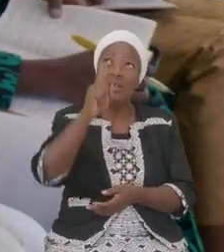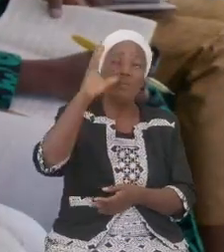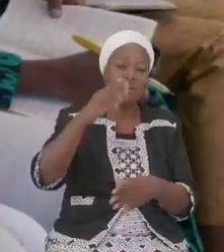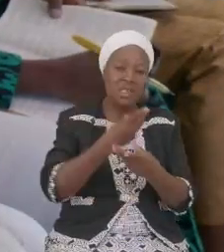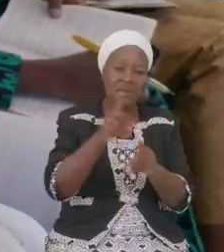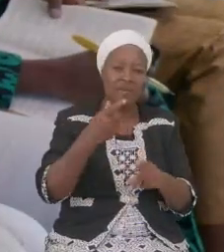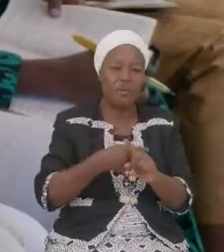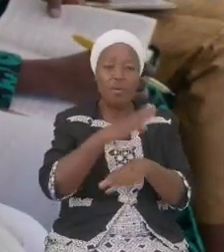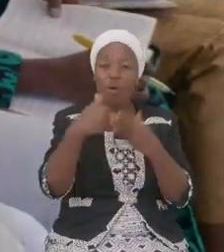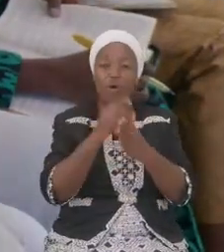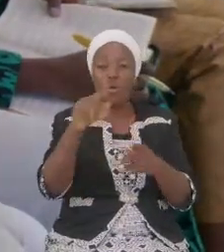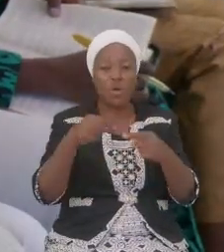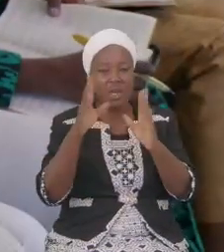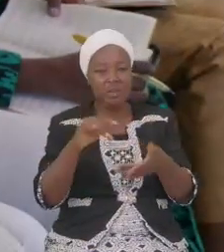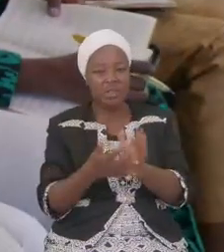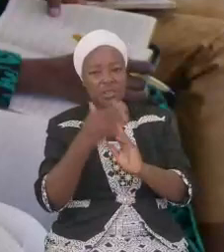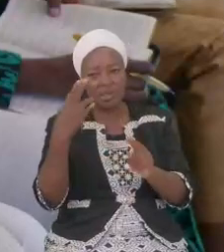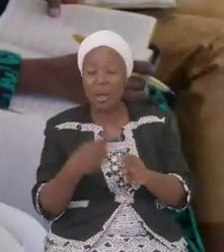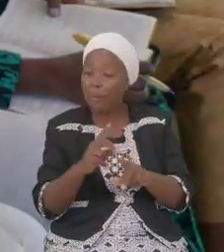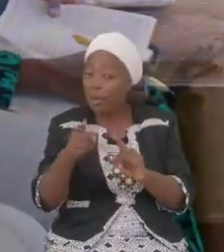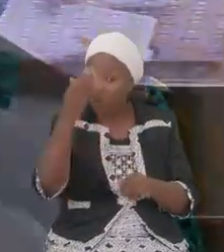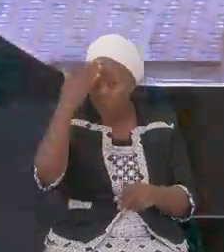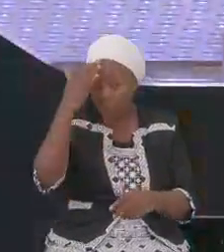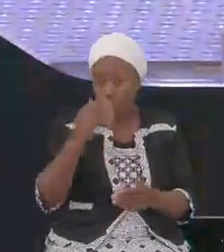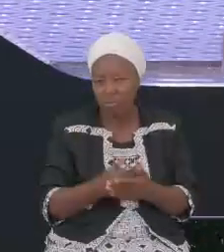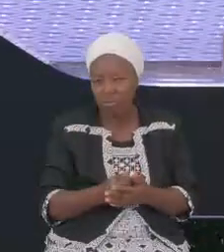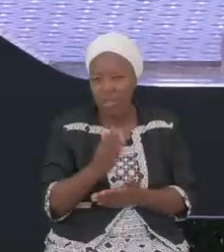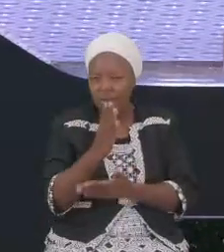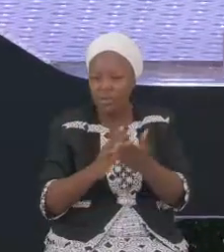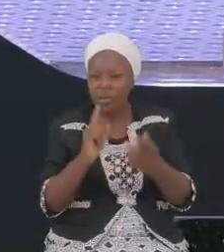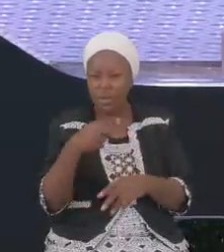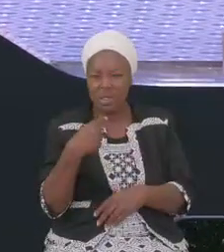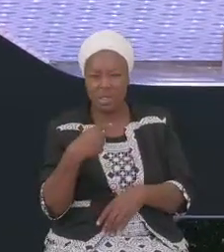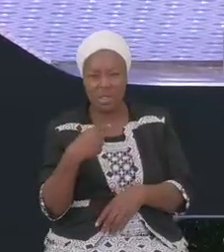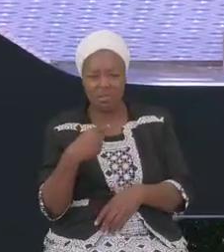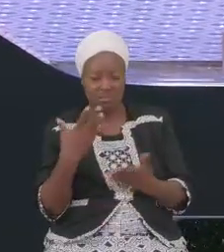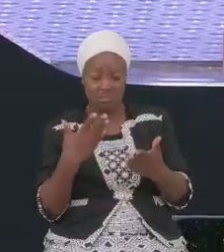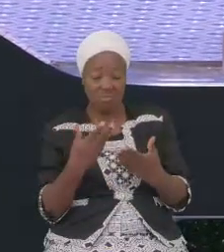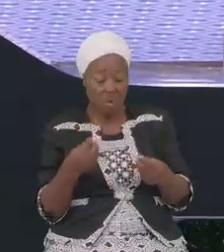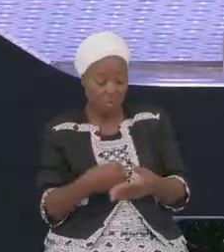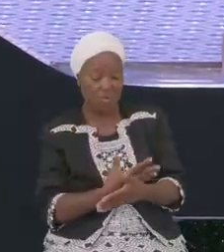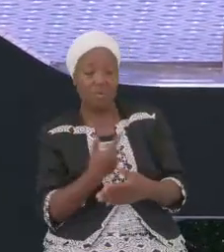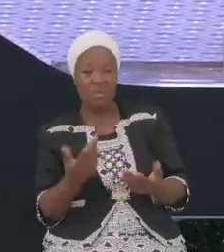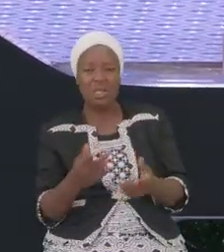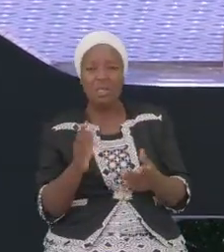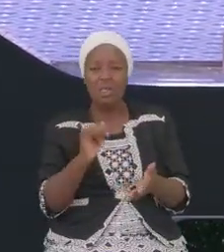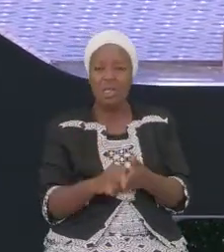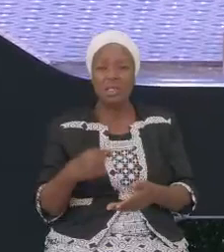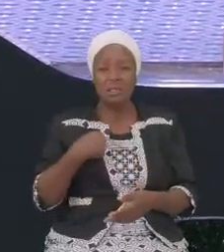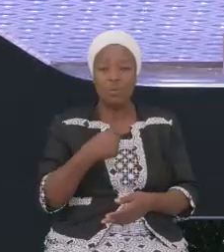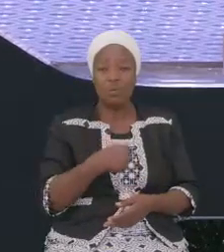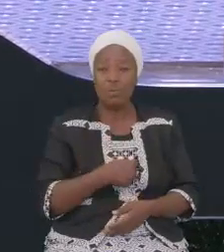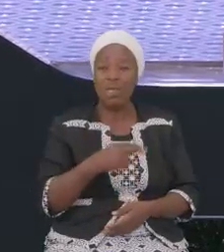your enemies. But you know, somebody said by observation that we